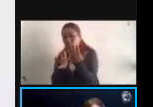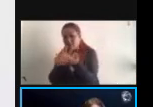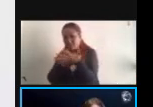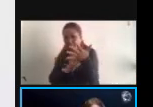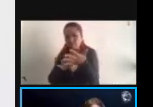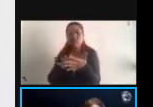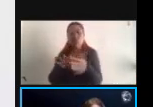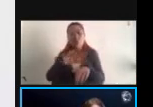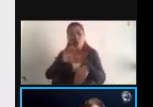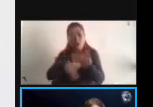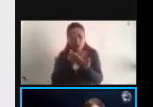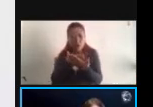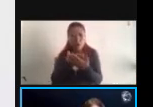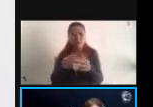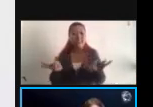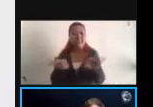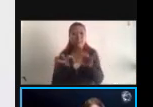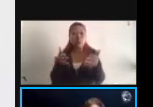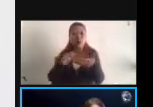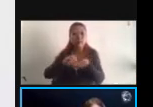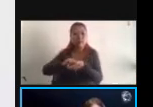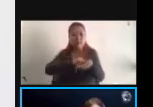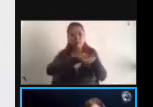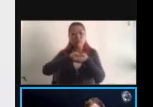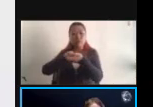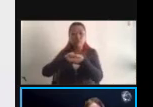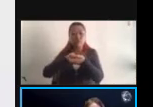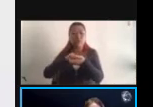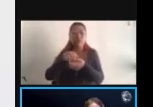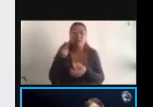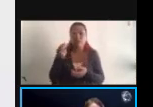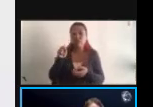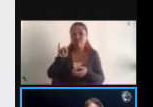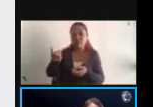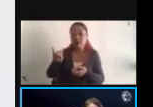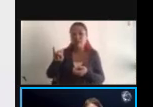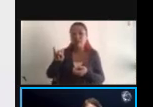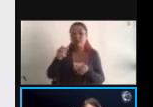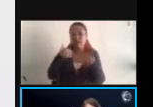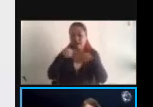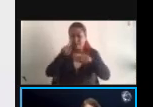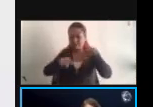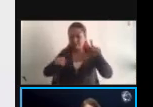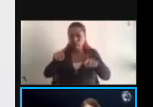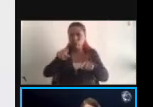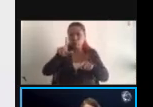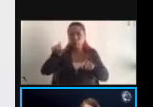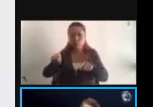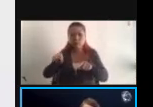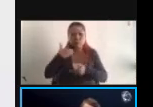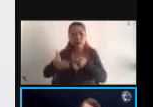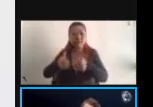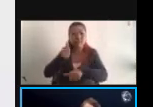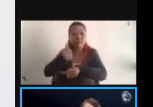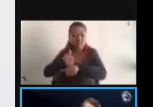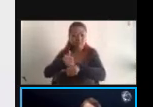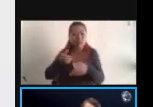here is collaboration, and HSI has a variety of tools and processes that